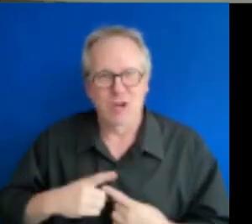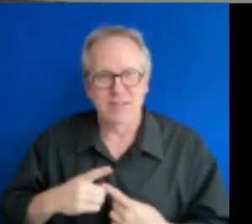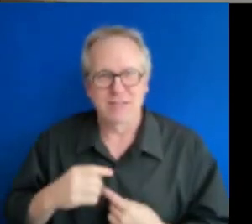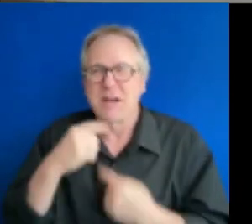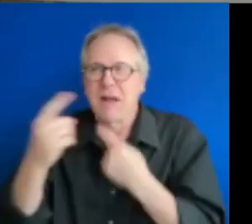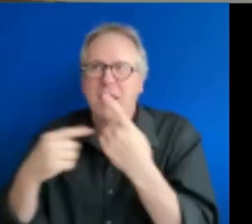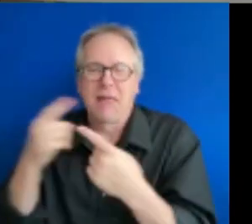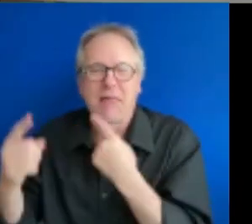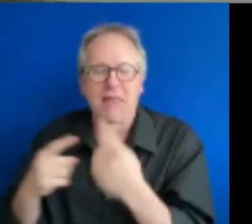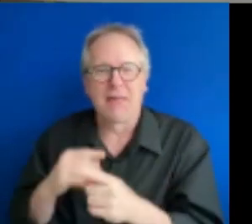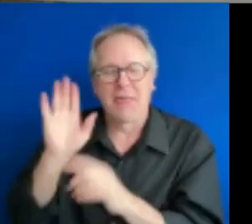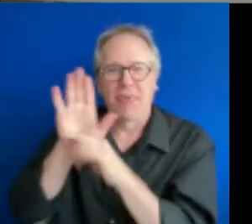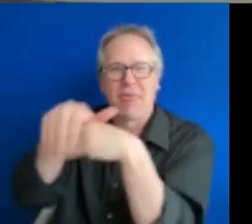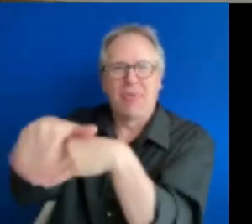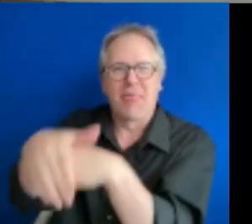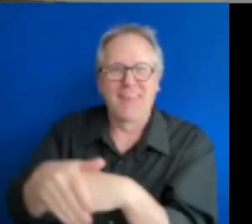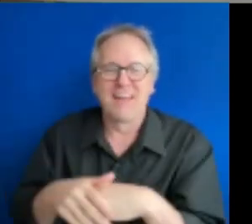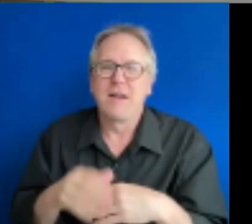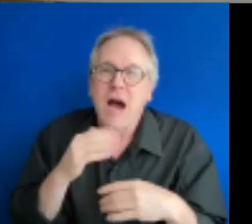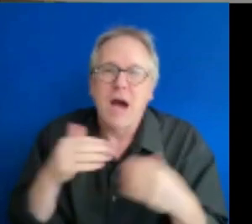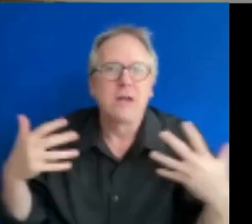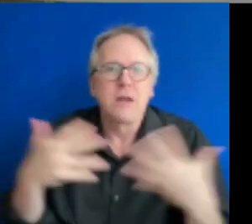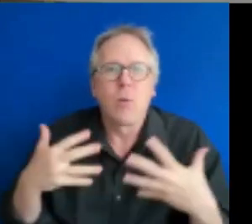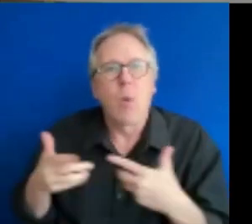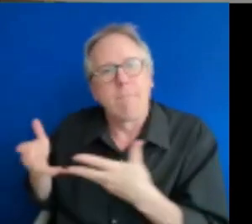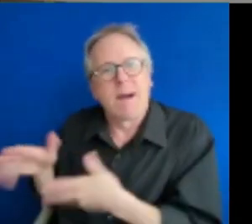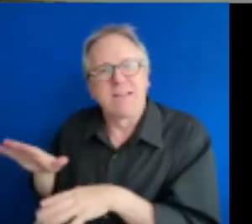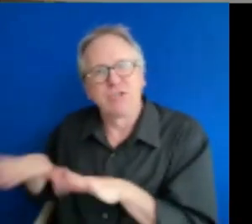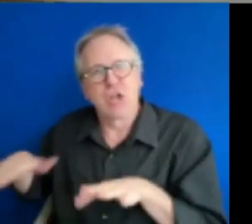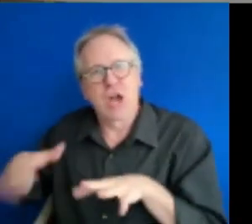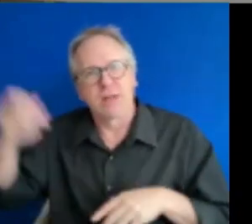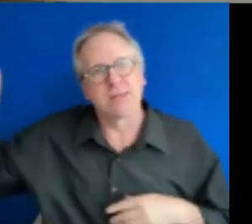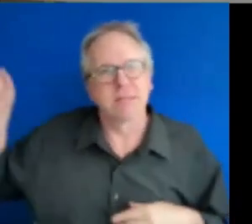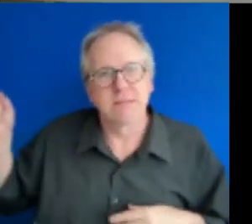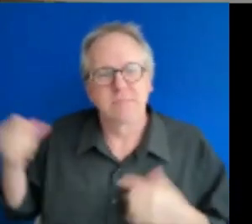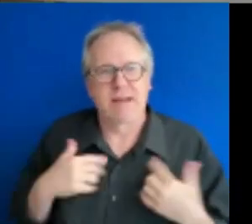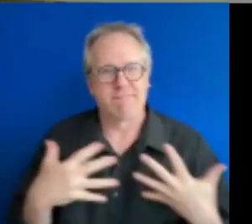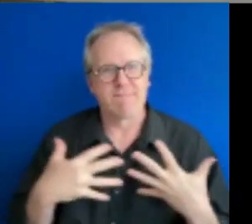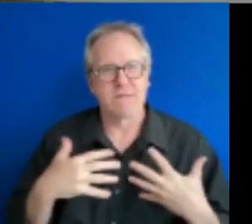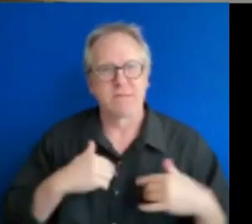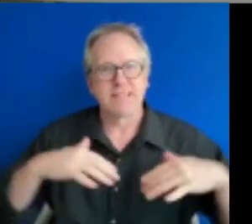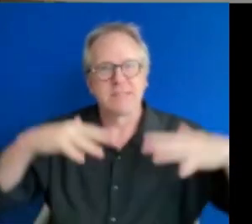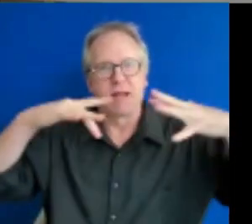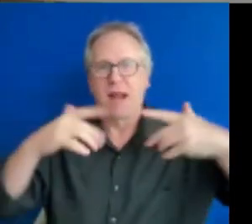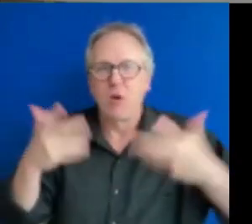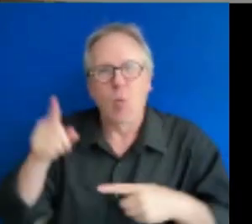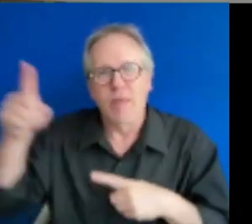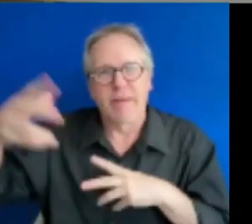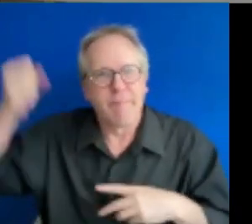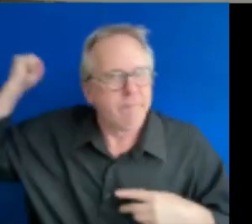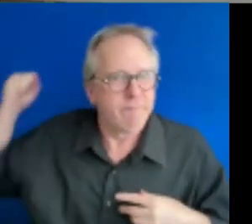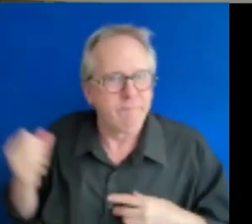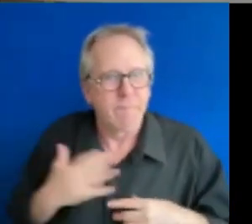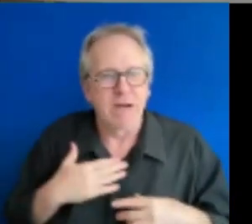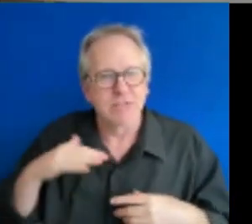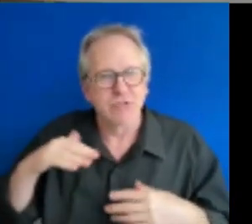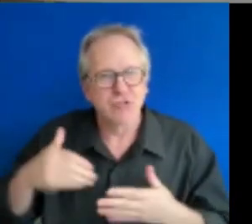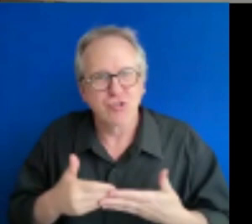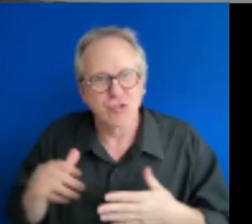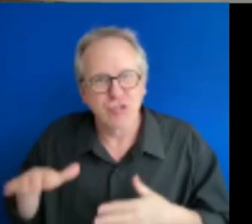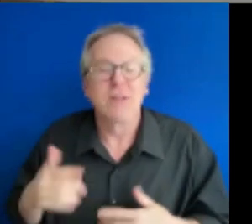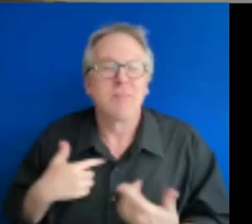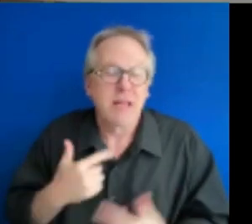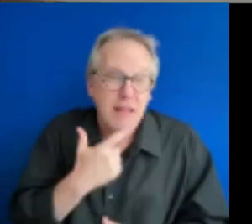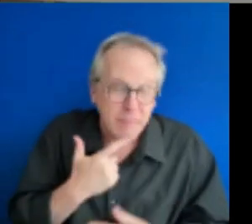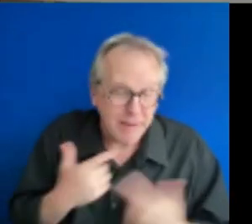was terrified that my child would be taken away from me. That was the, you know, the anxiety that I had as a